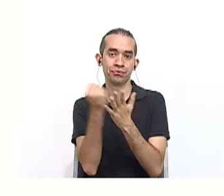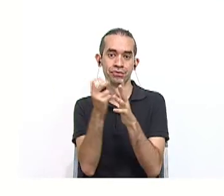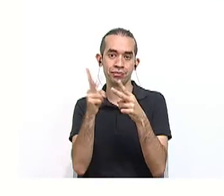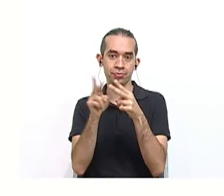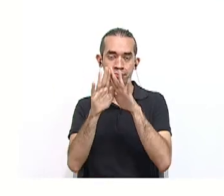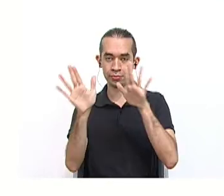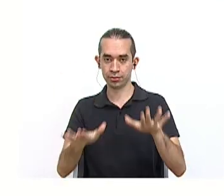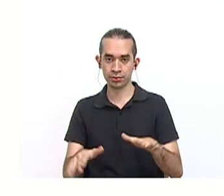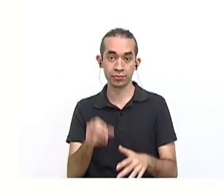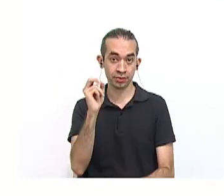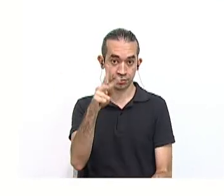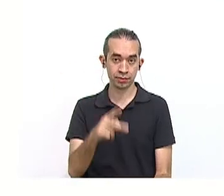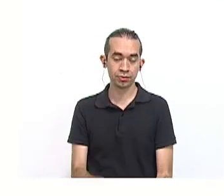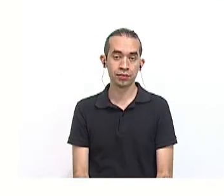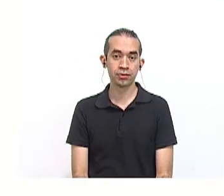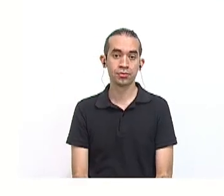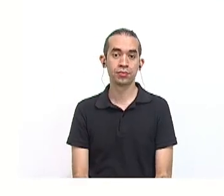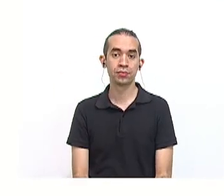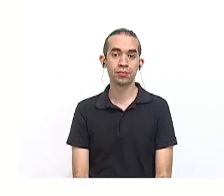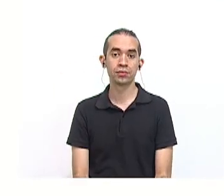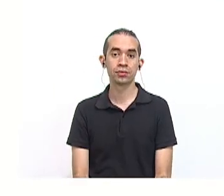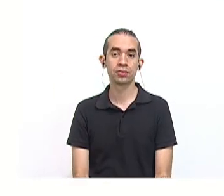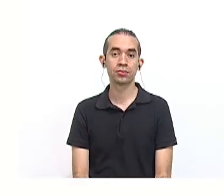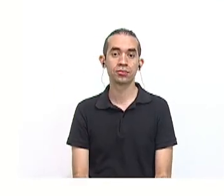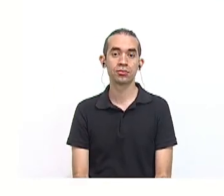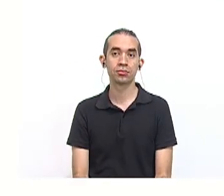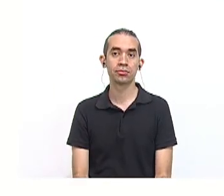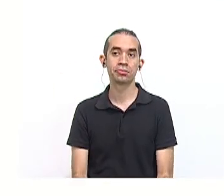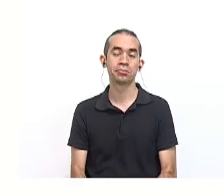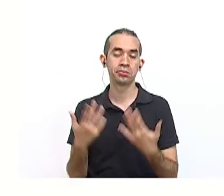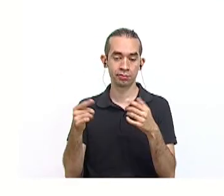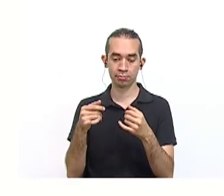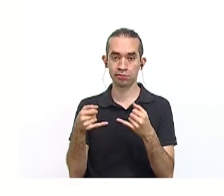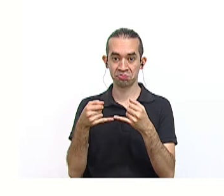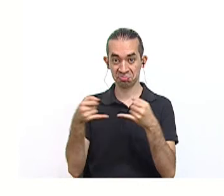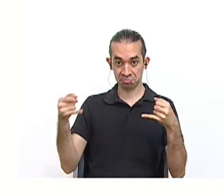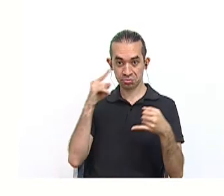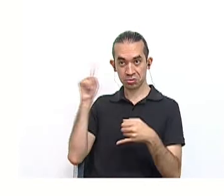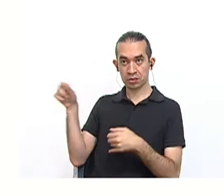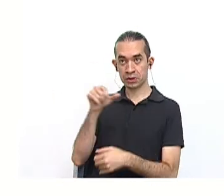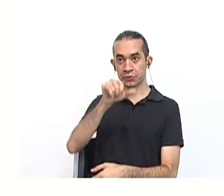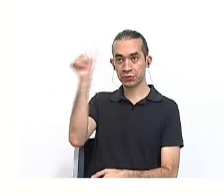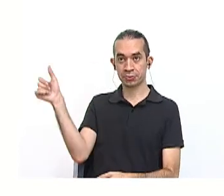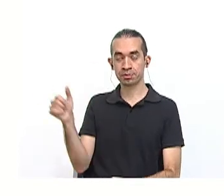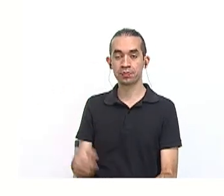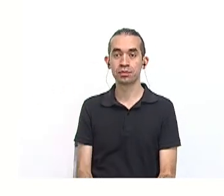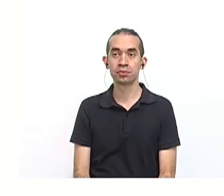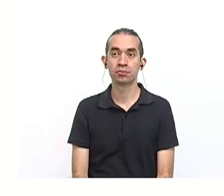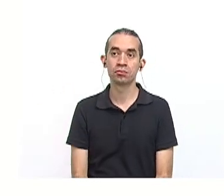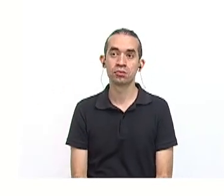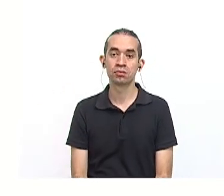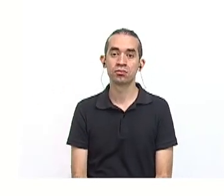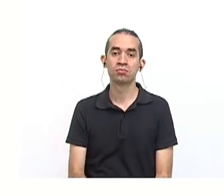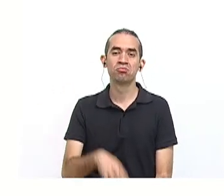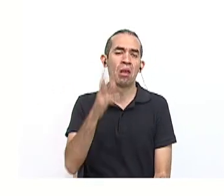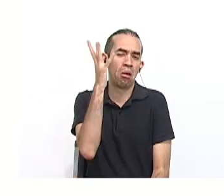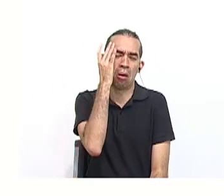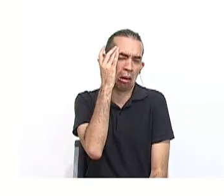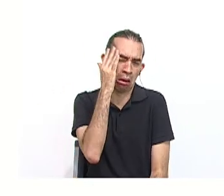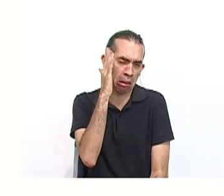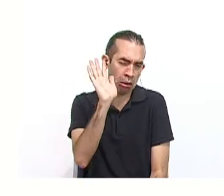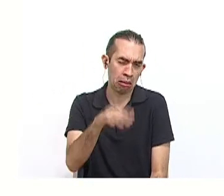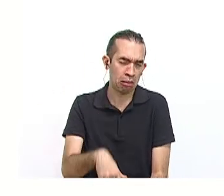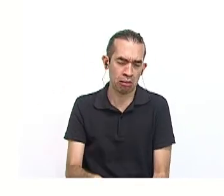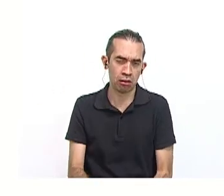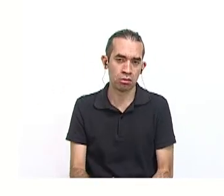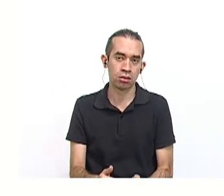footprint. Okay? Now, the next sentence. This shouldn't necessarily be worrying. Is